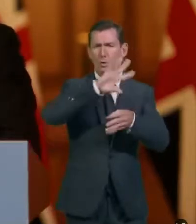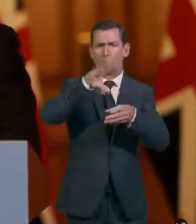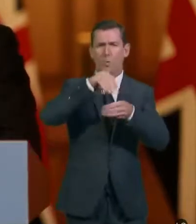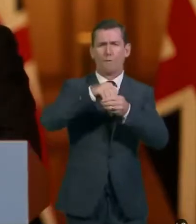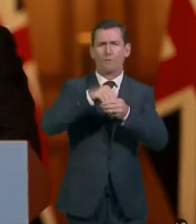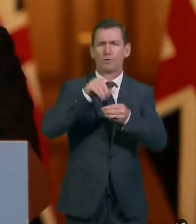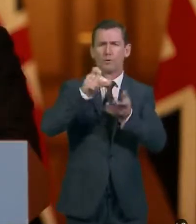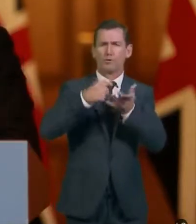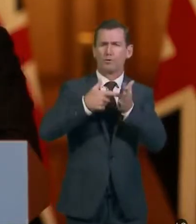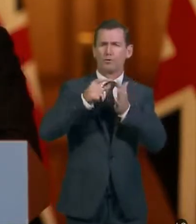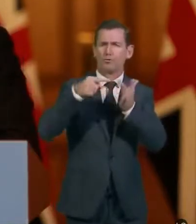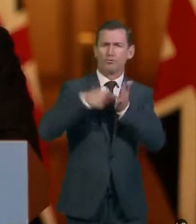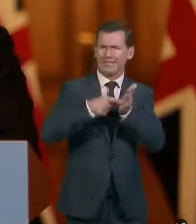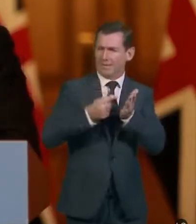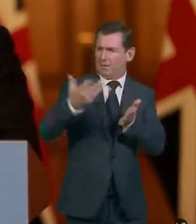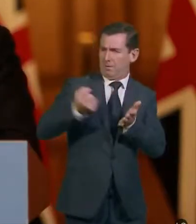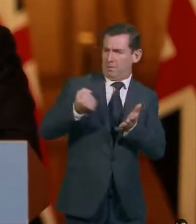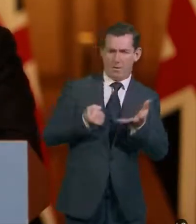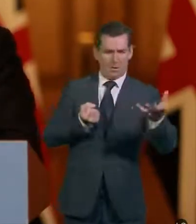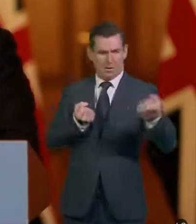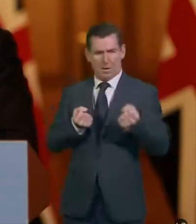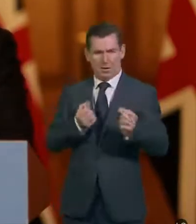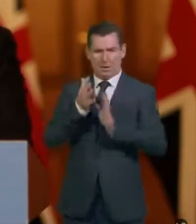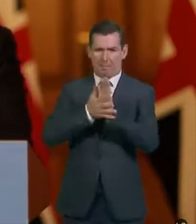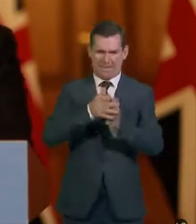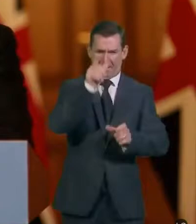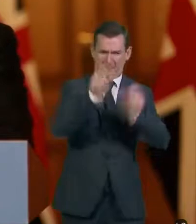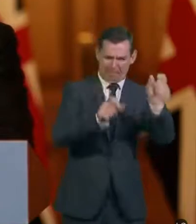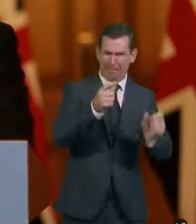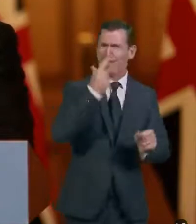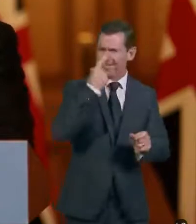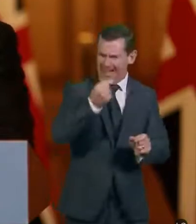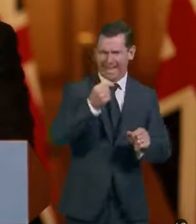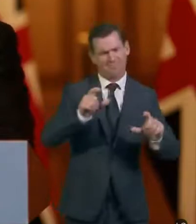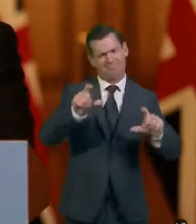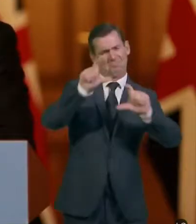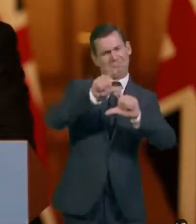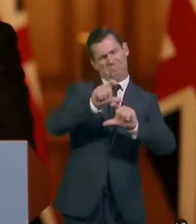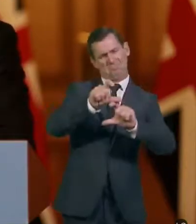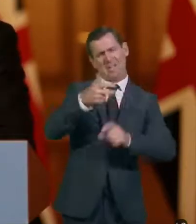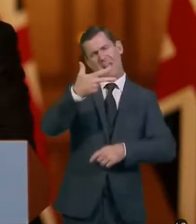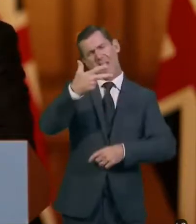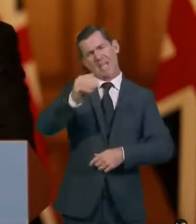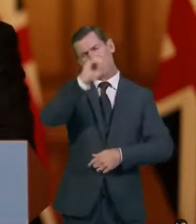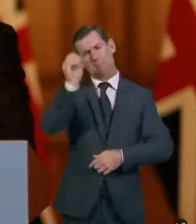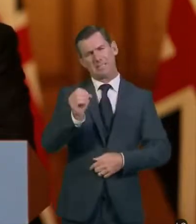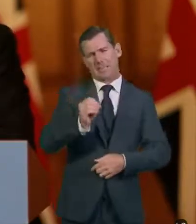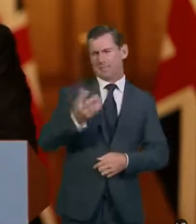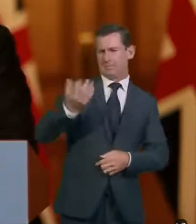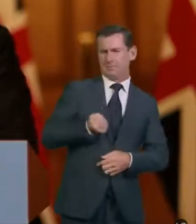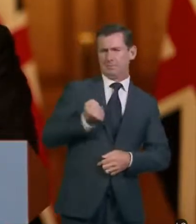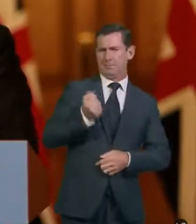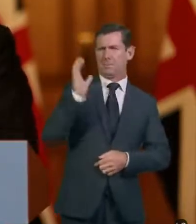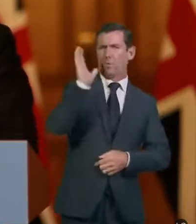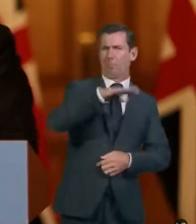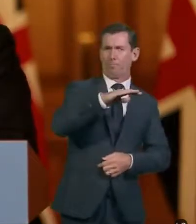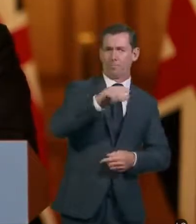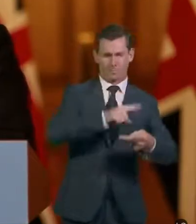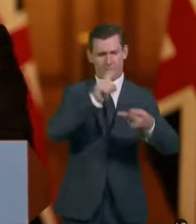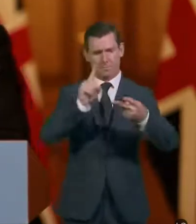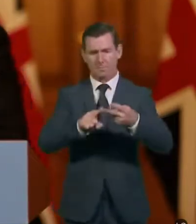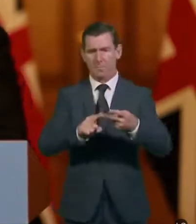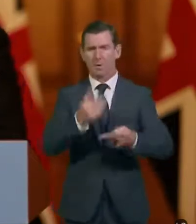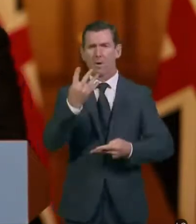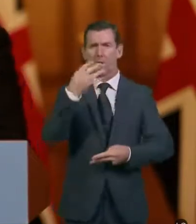receive at least 80% of their wages. We're providing up to £465 million to help very